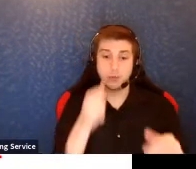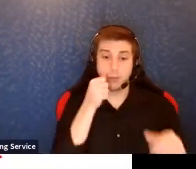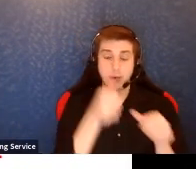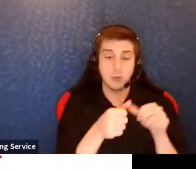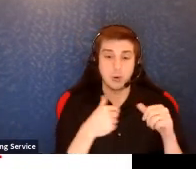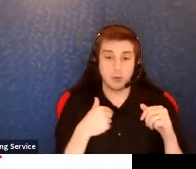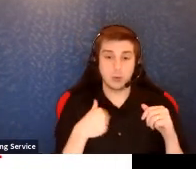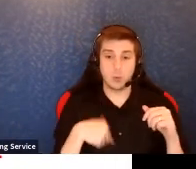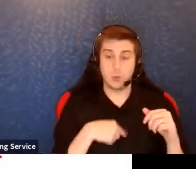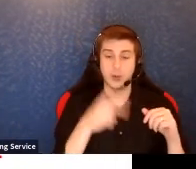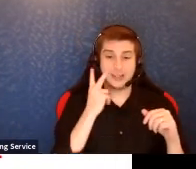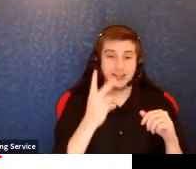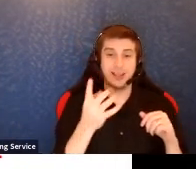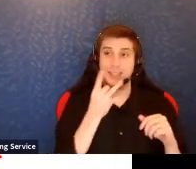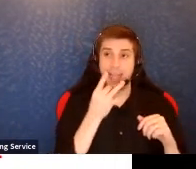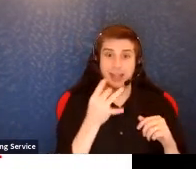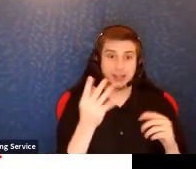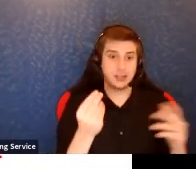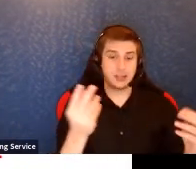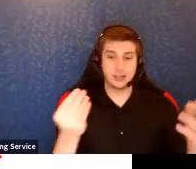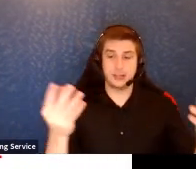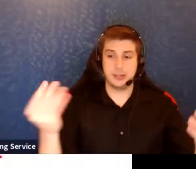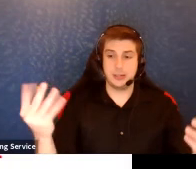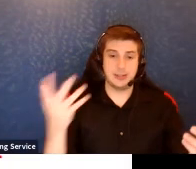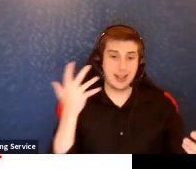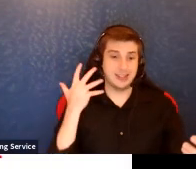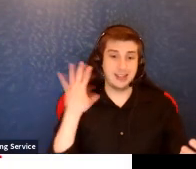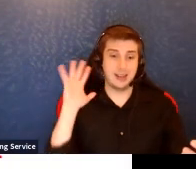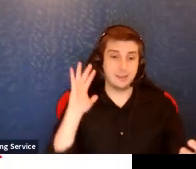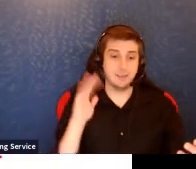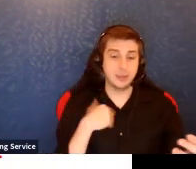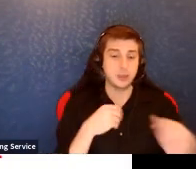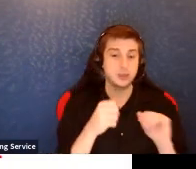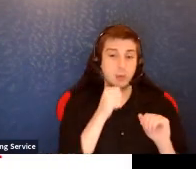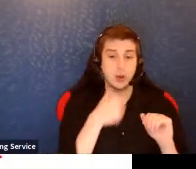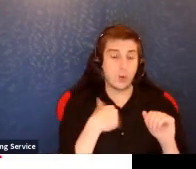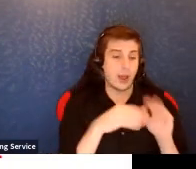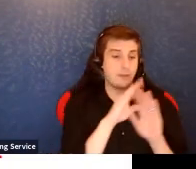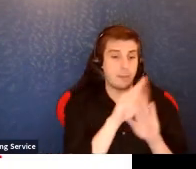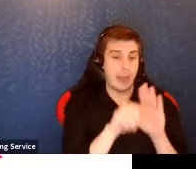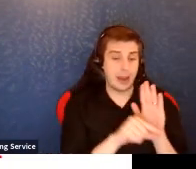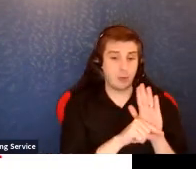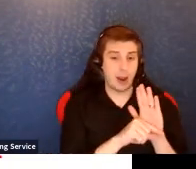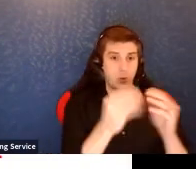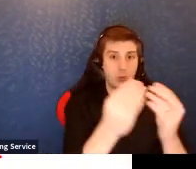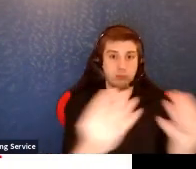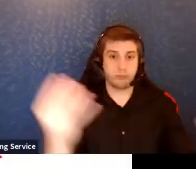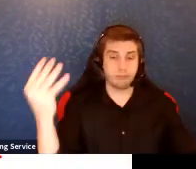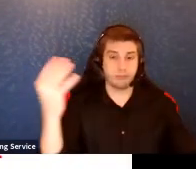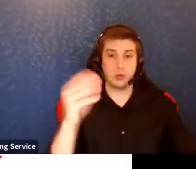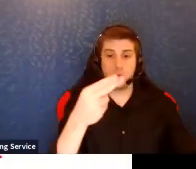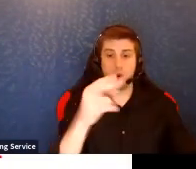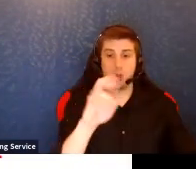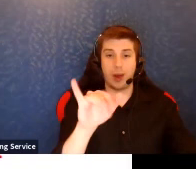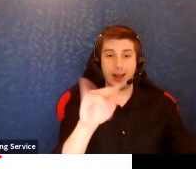All we see are lights out there without the background illumination of the horizon in view. All we